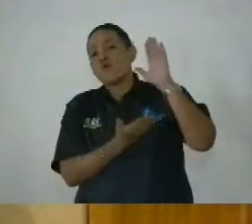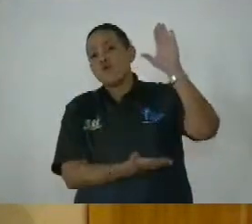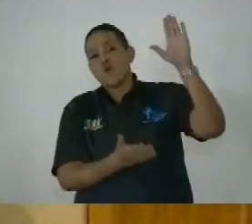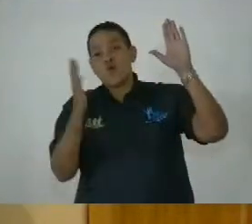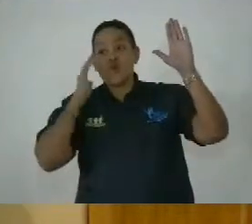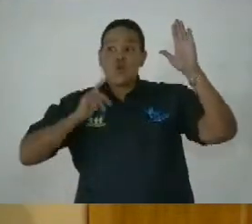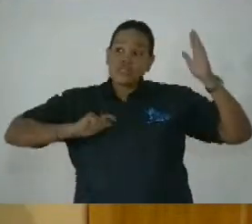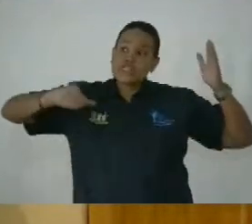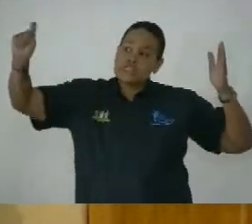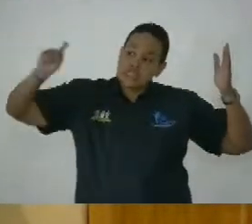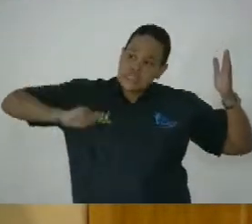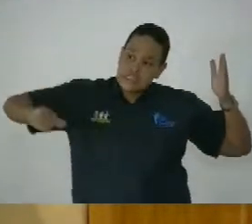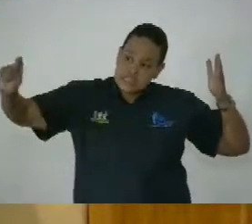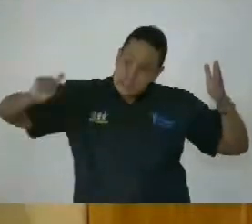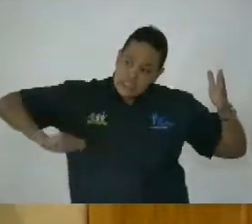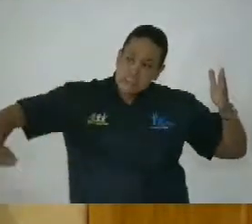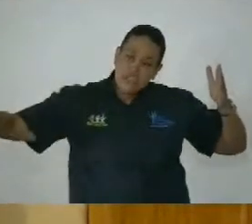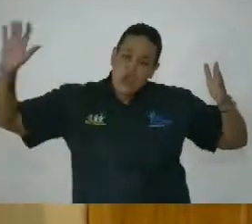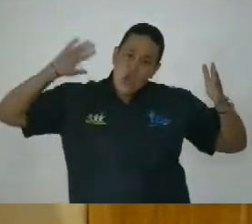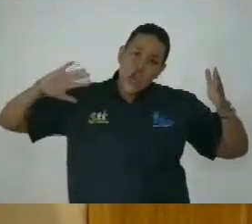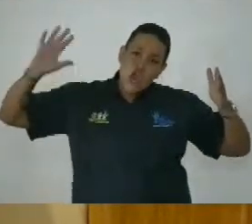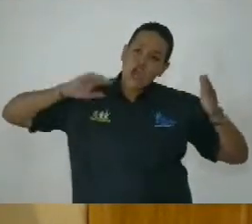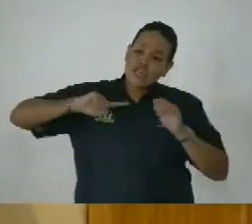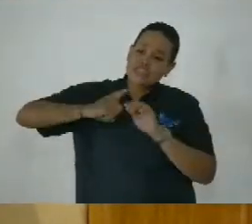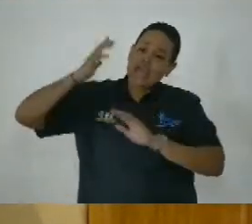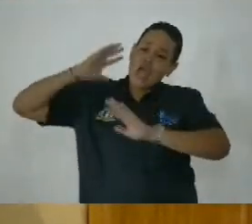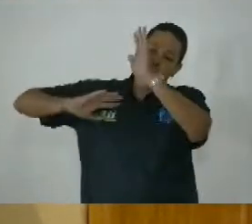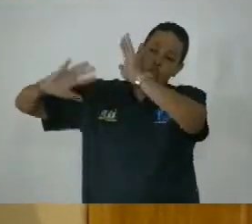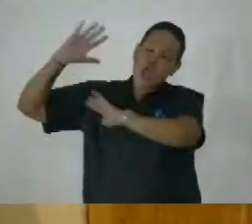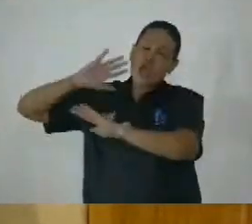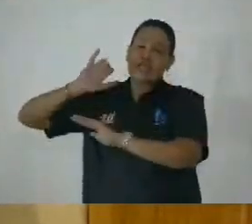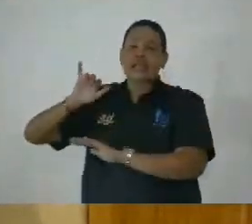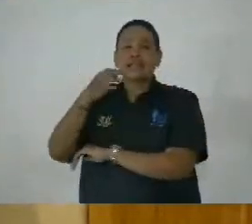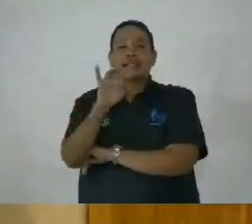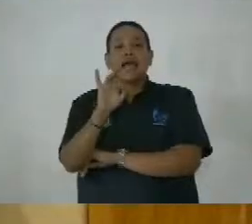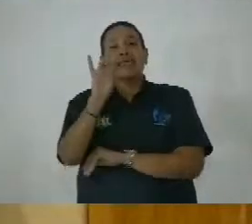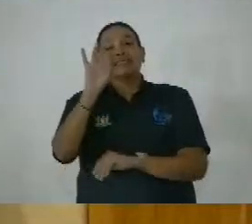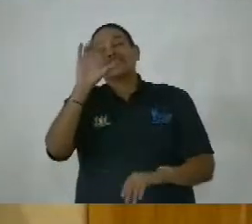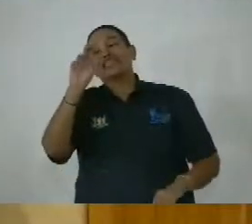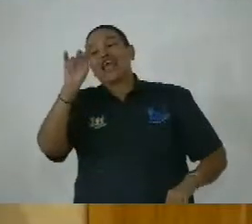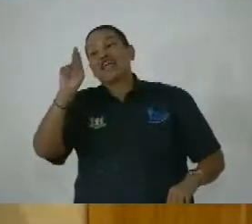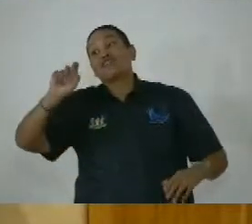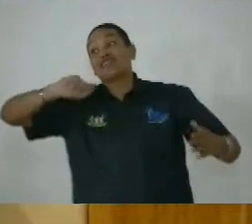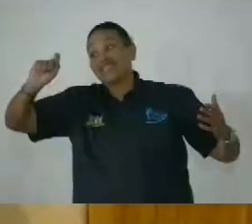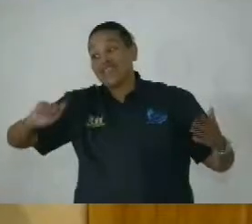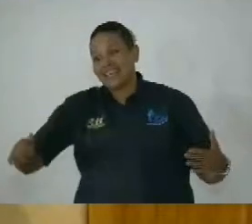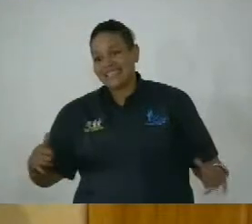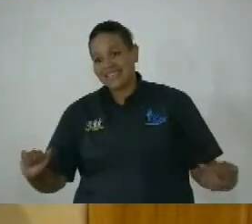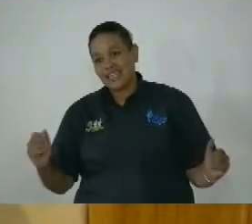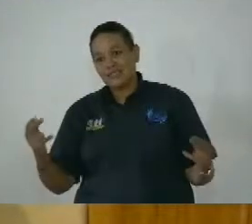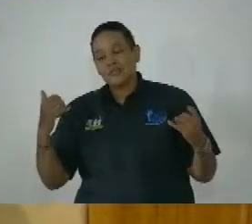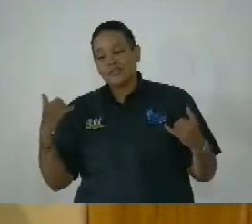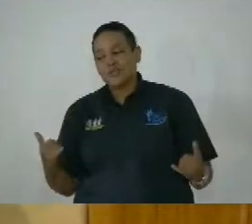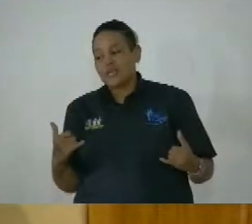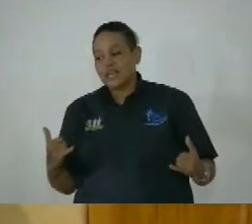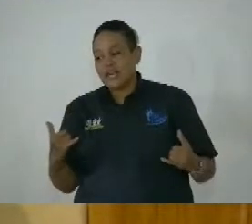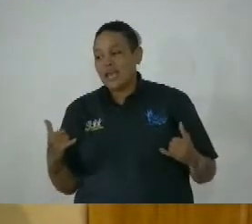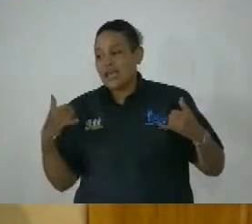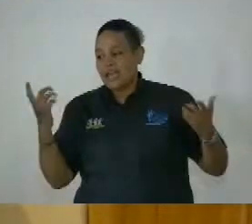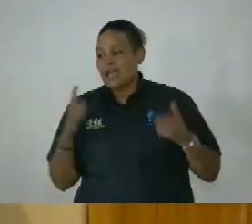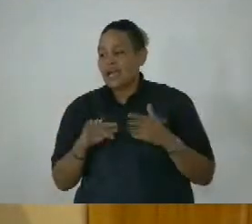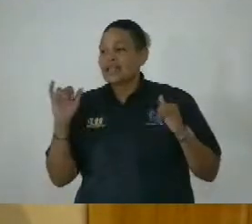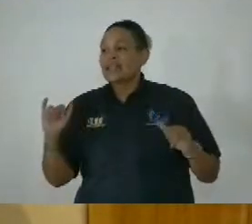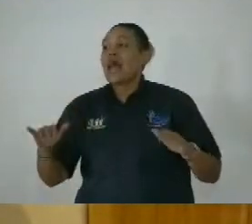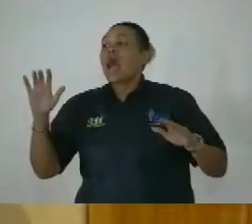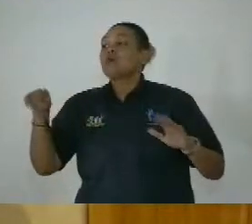of the police, a book that was started way back in the 19th century and continues to be today. That